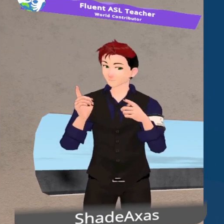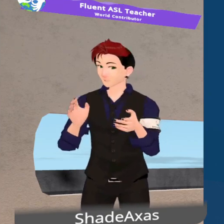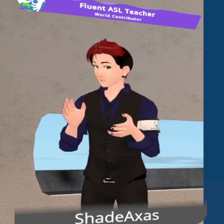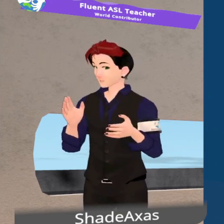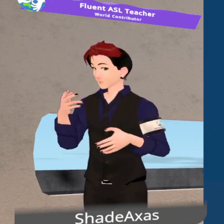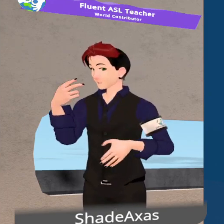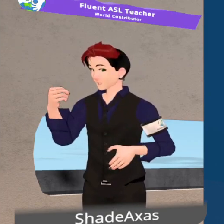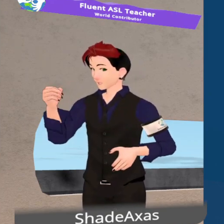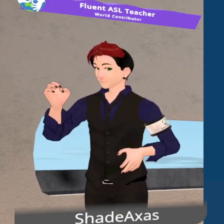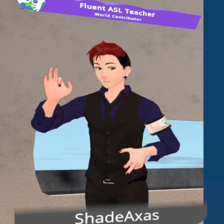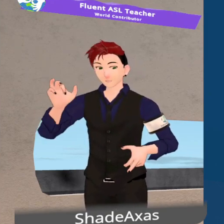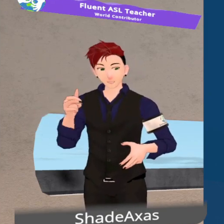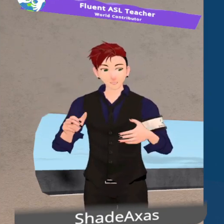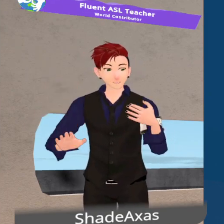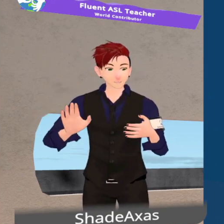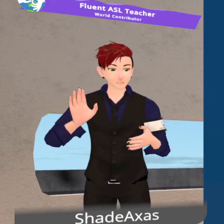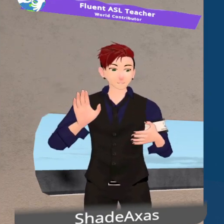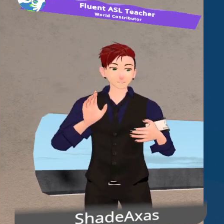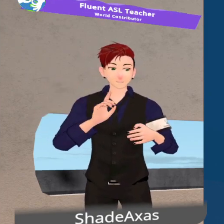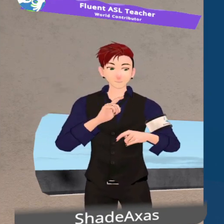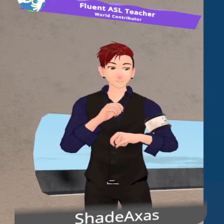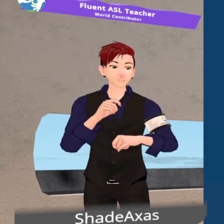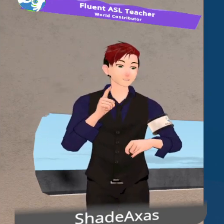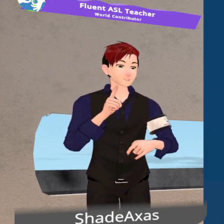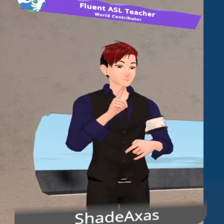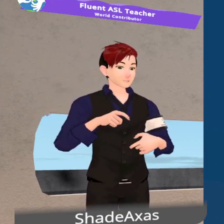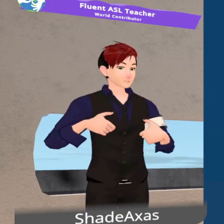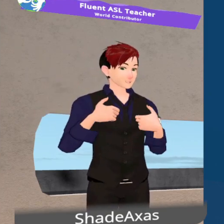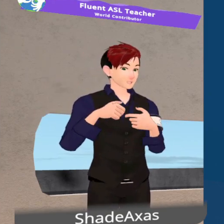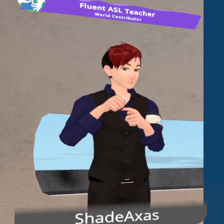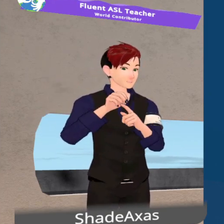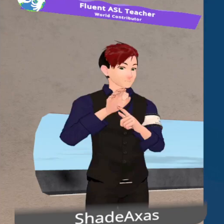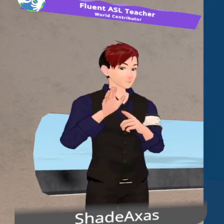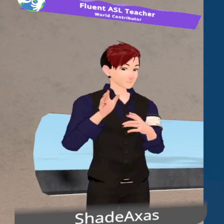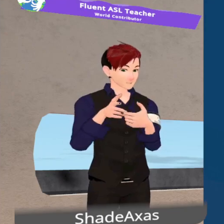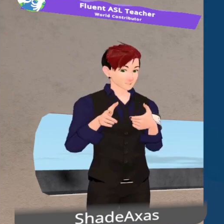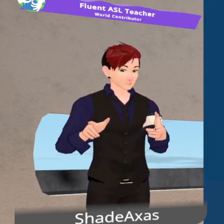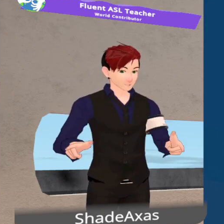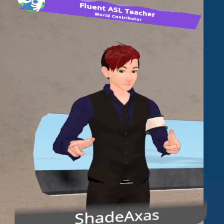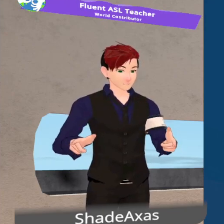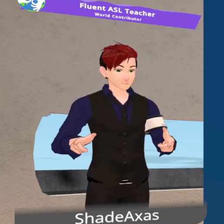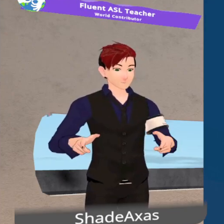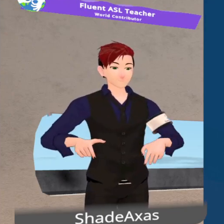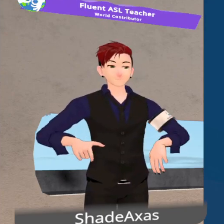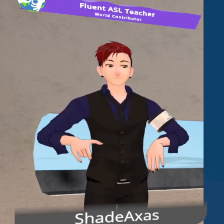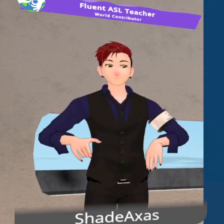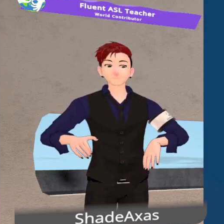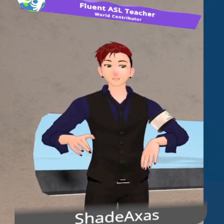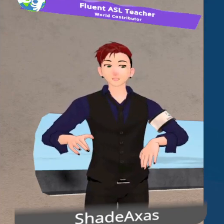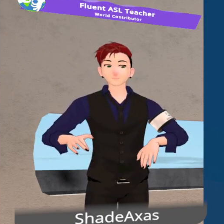classes, going to either high school or college level, actually getting real life exposure to that language.